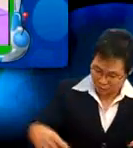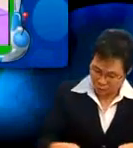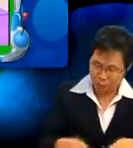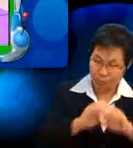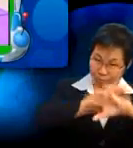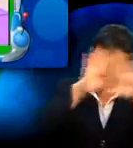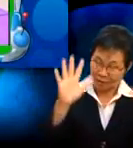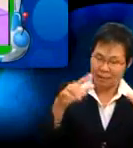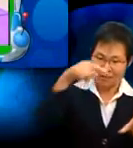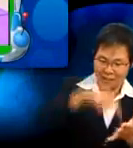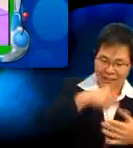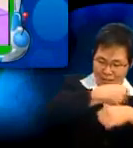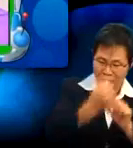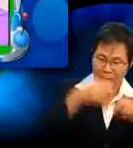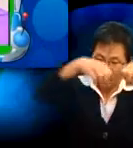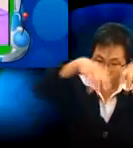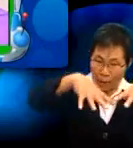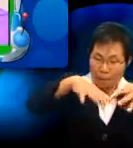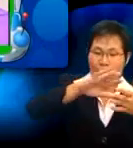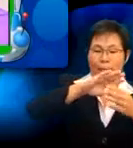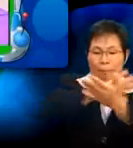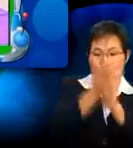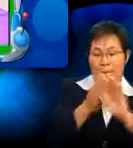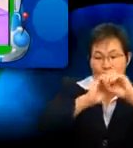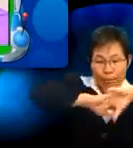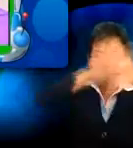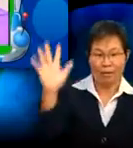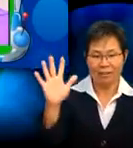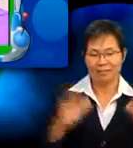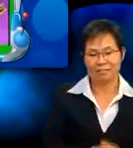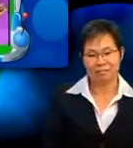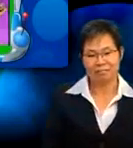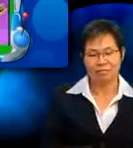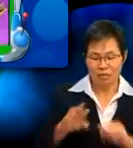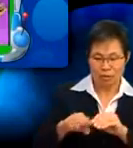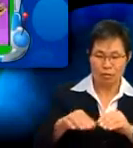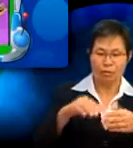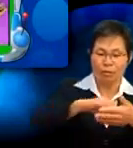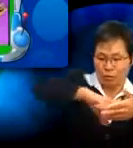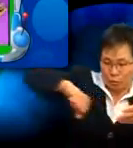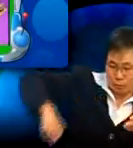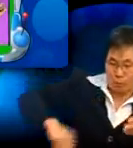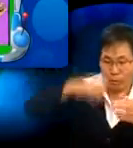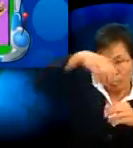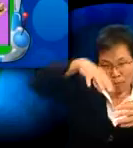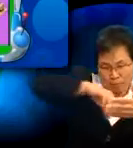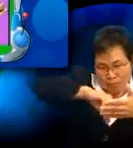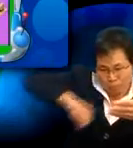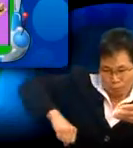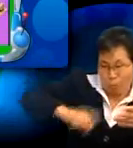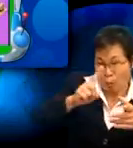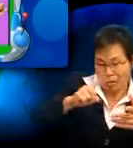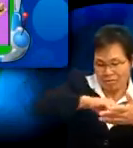circuit. This makes the bulb become brighter. We remove one bulb from the